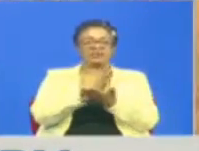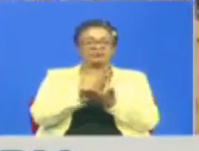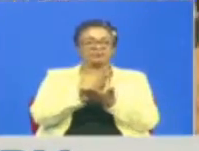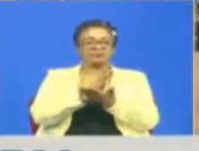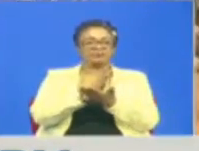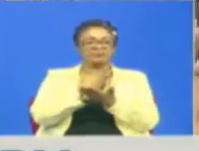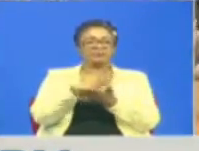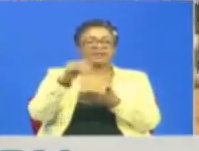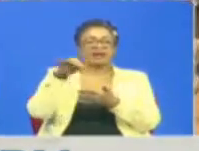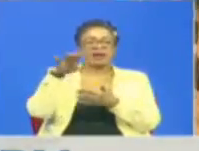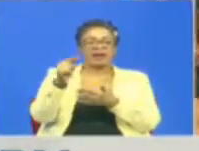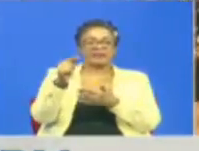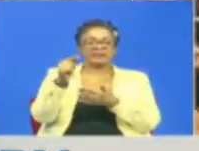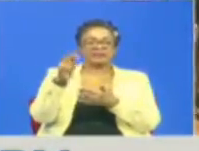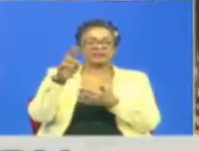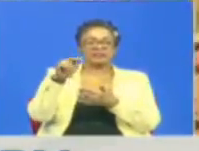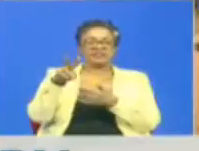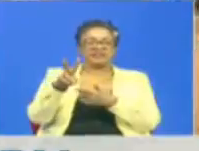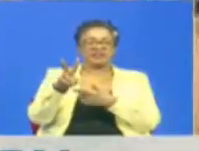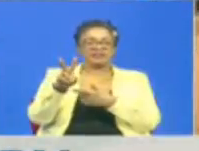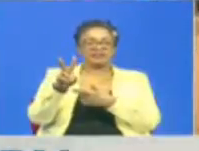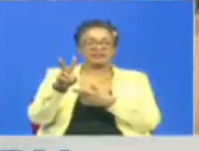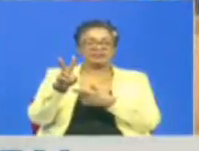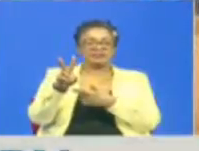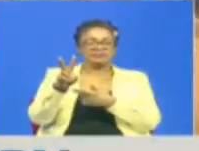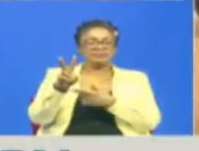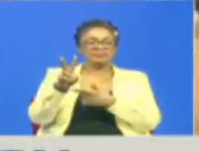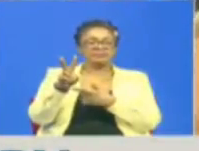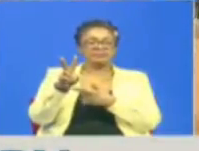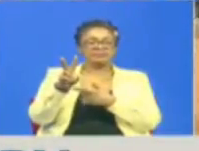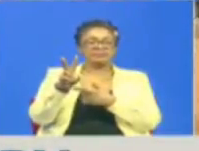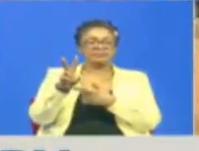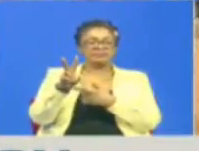Alex Mwangi, NTV.